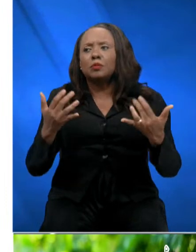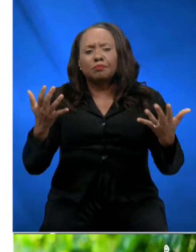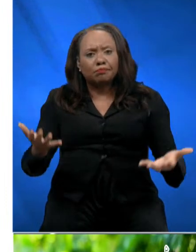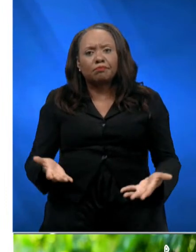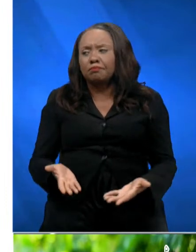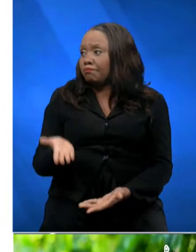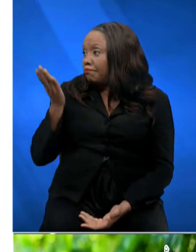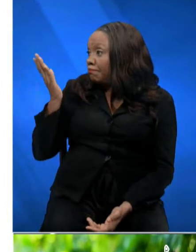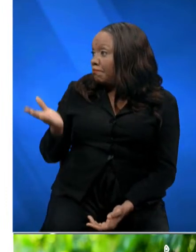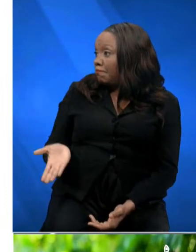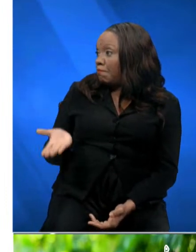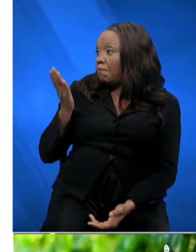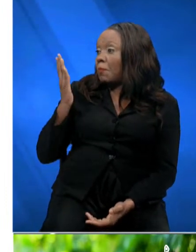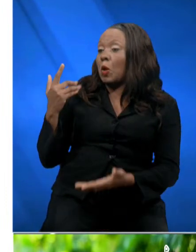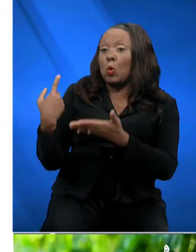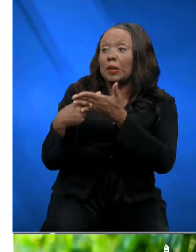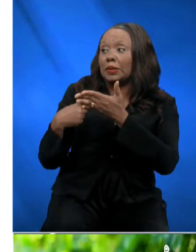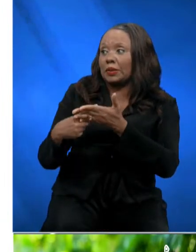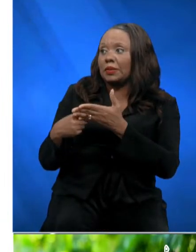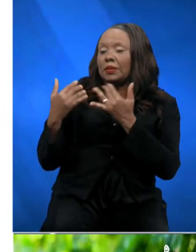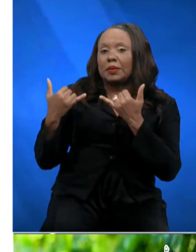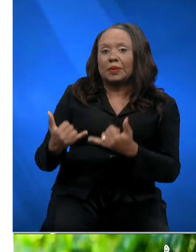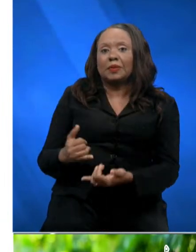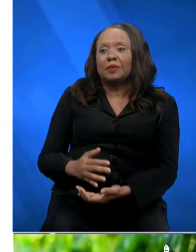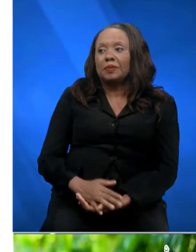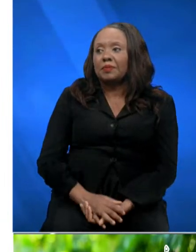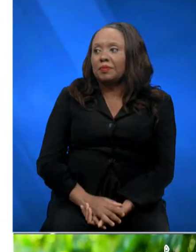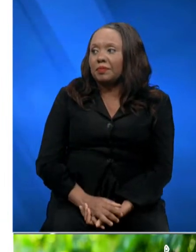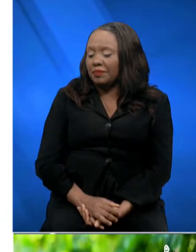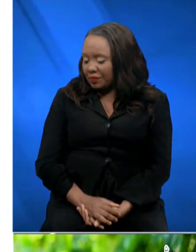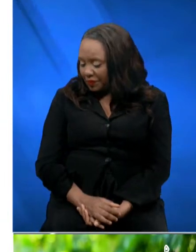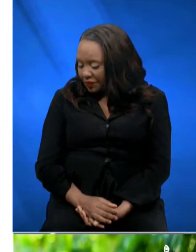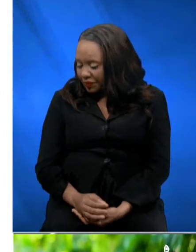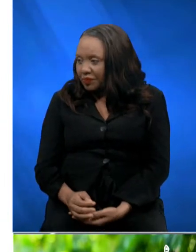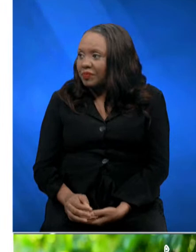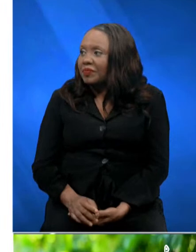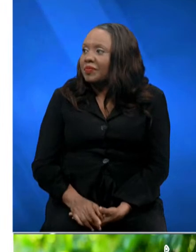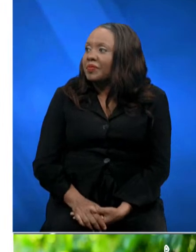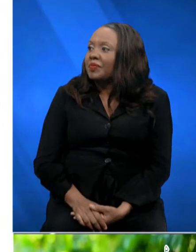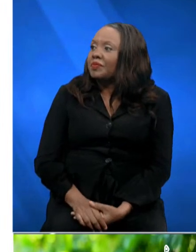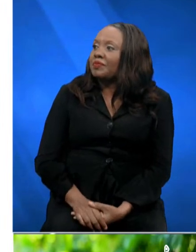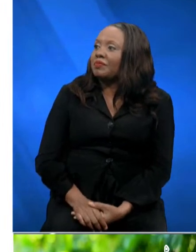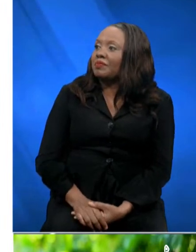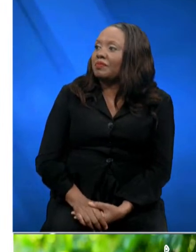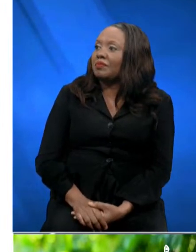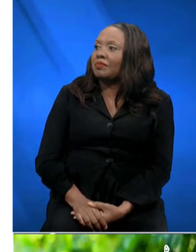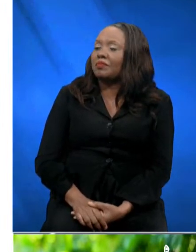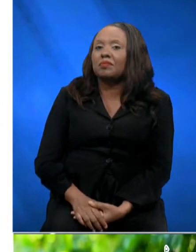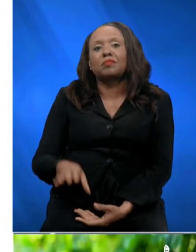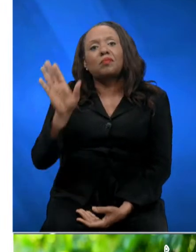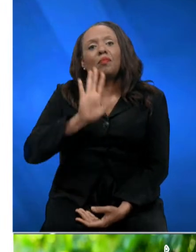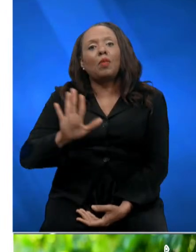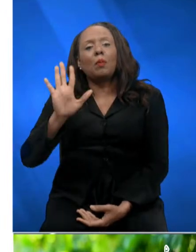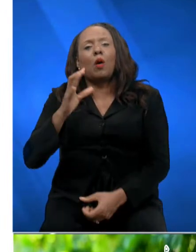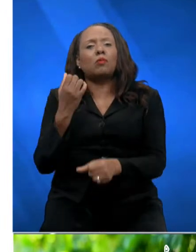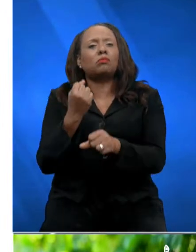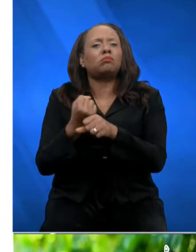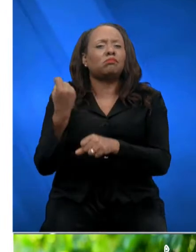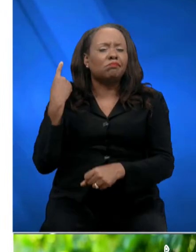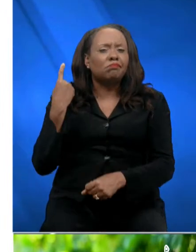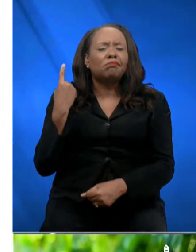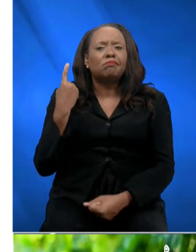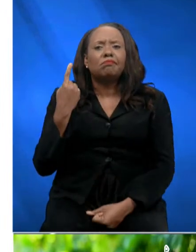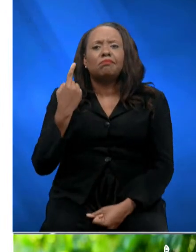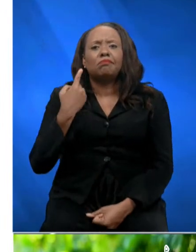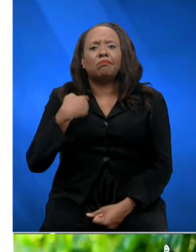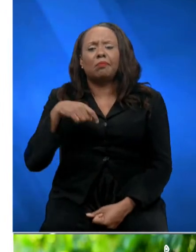we look through the slides. See here. Right. So roughly a year ago, we started